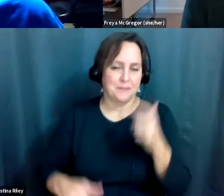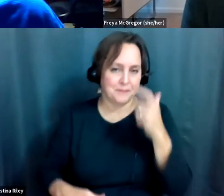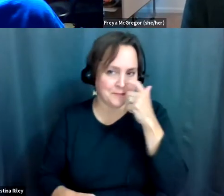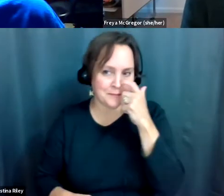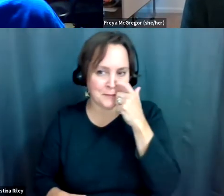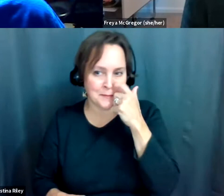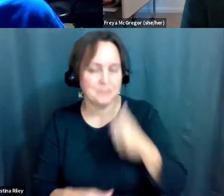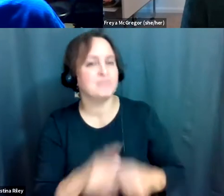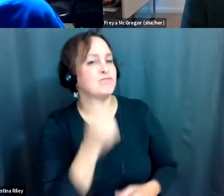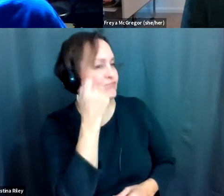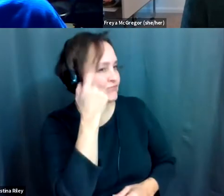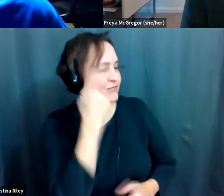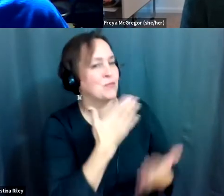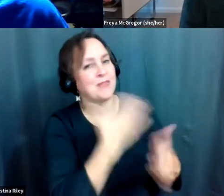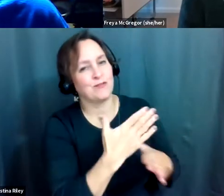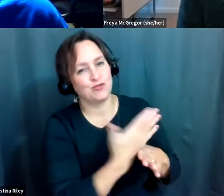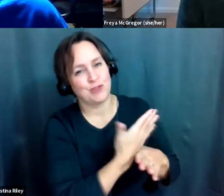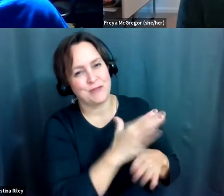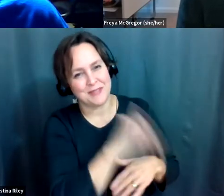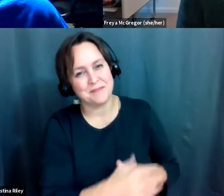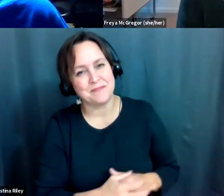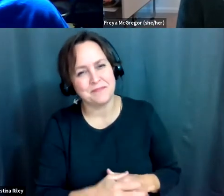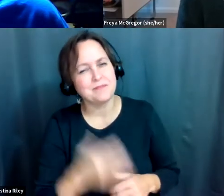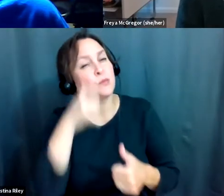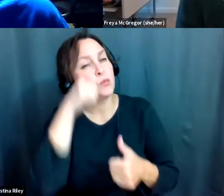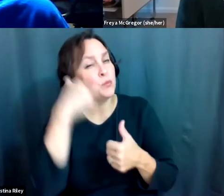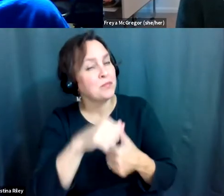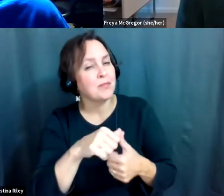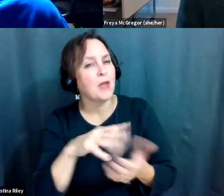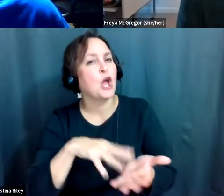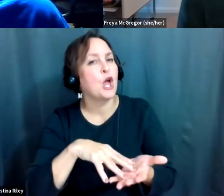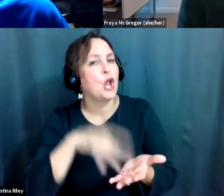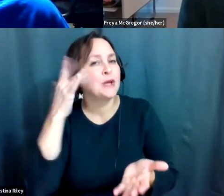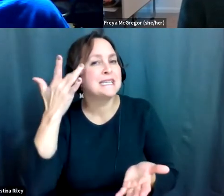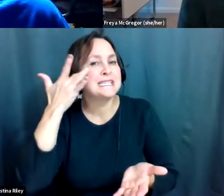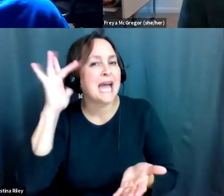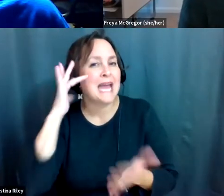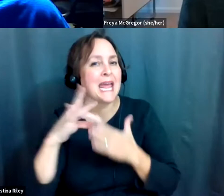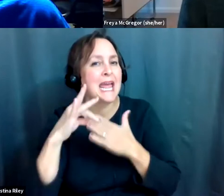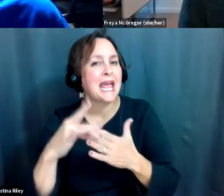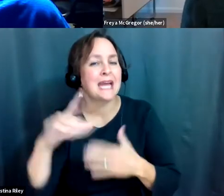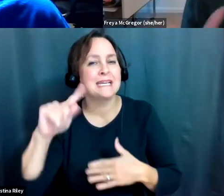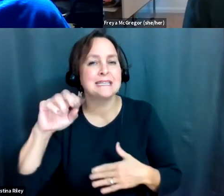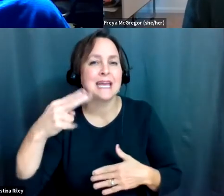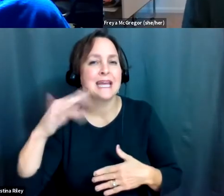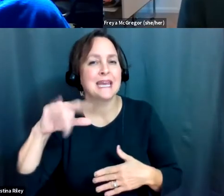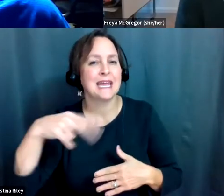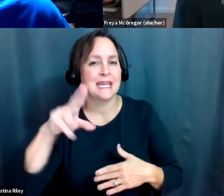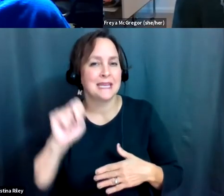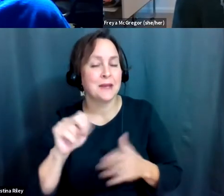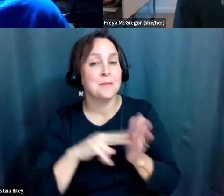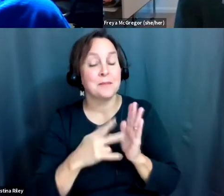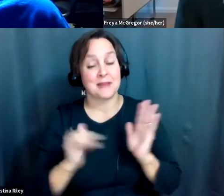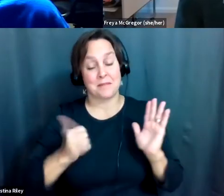Yeah. Yeah. Thank you for sharing that. So, yeah, I remember learning sighted guide technique, um, where, where a sighted person like